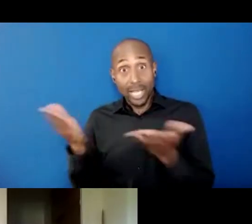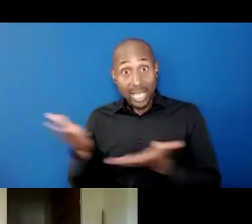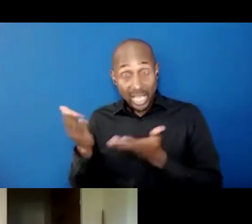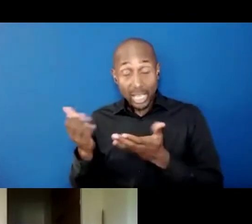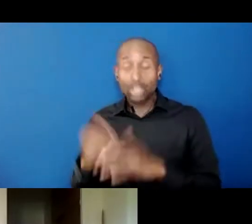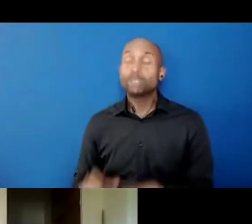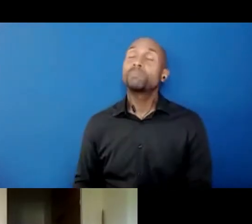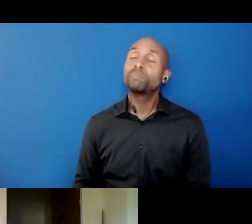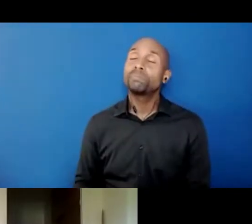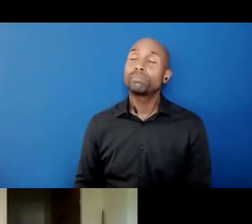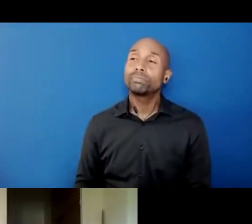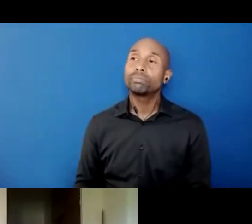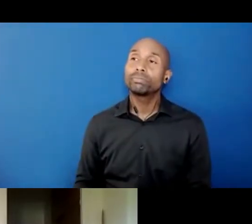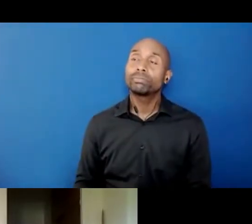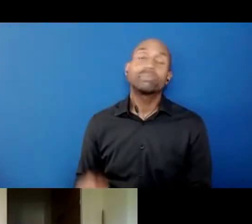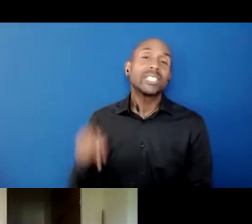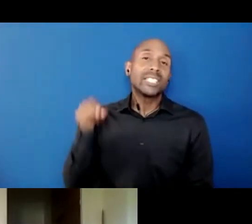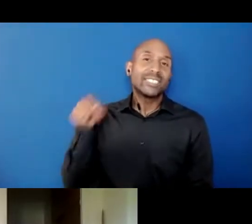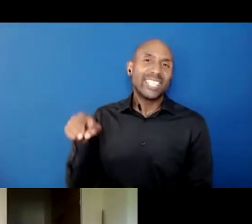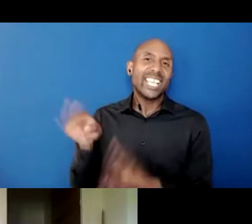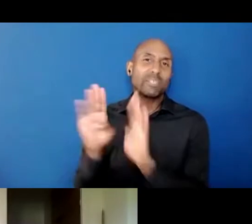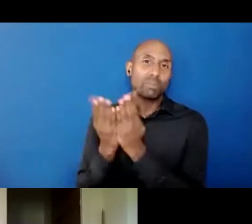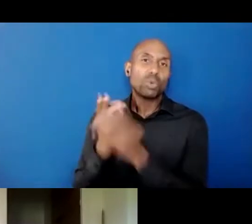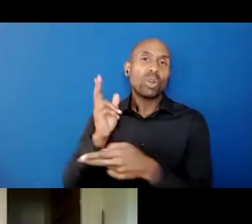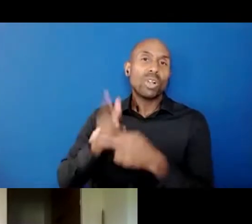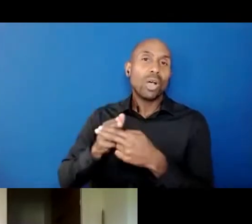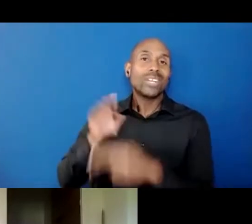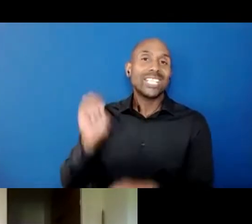State, which we call ECA, since